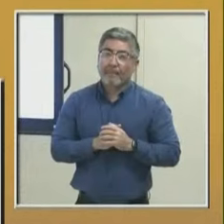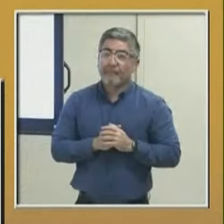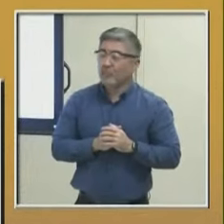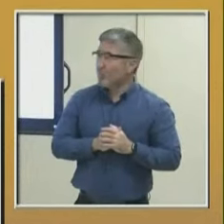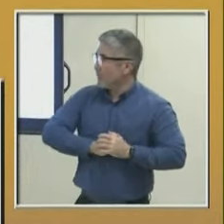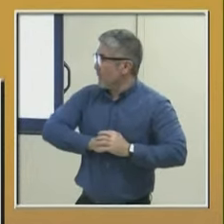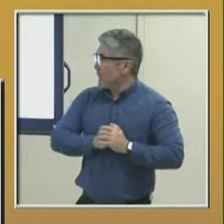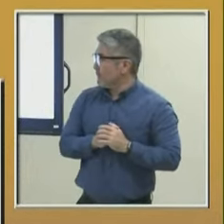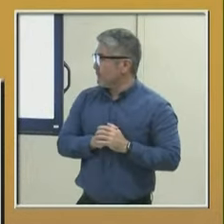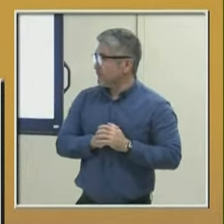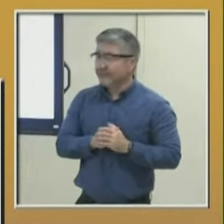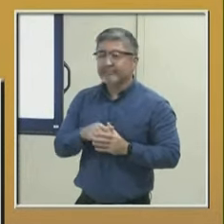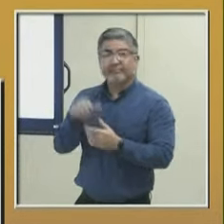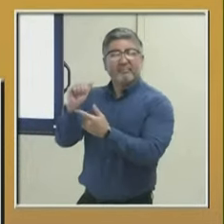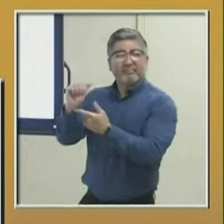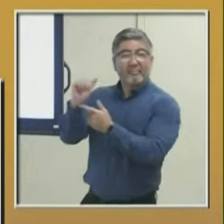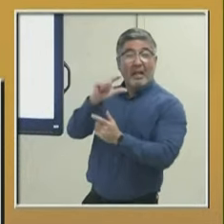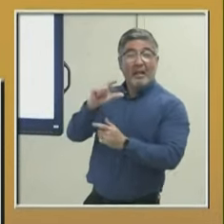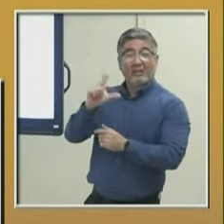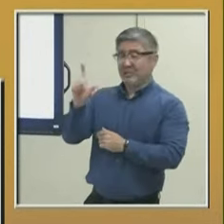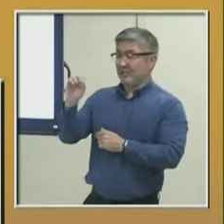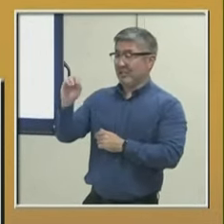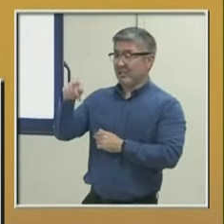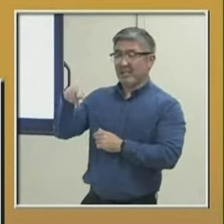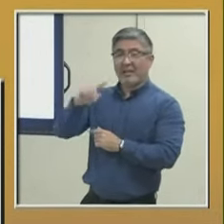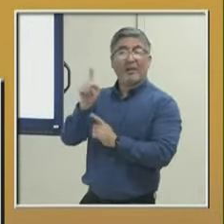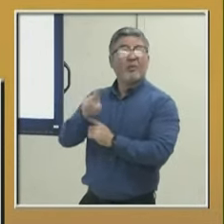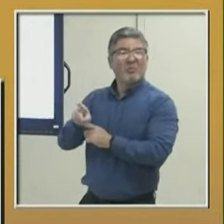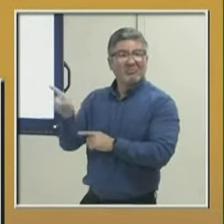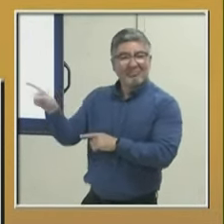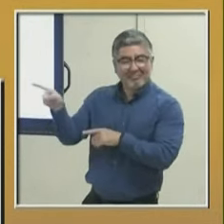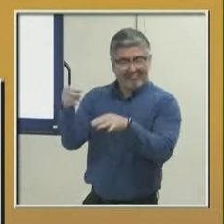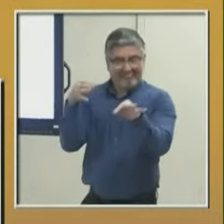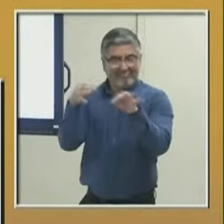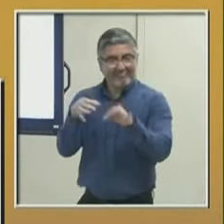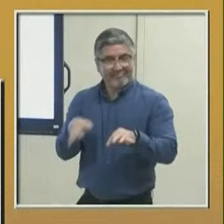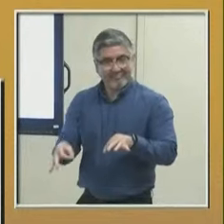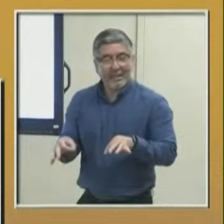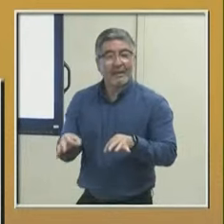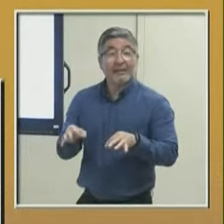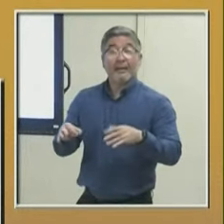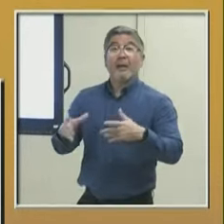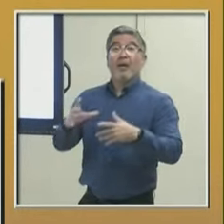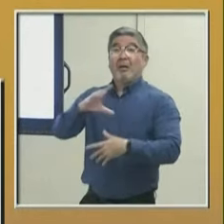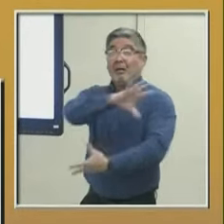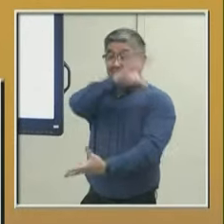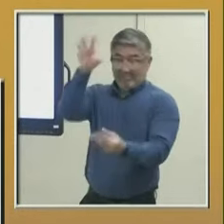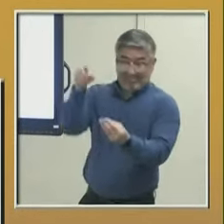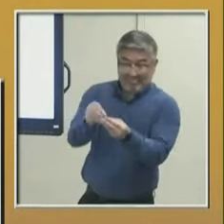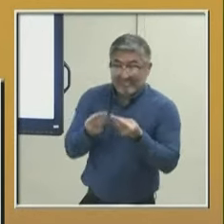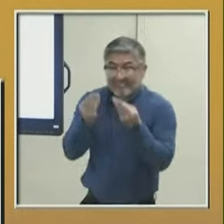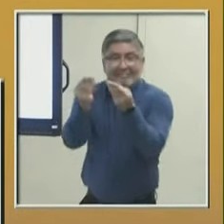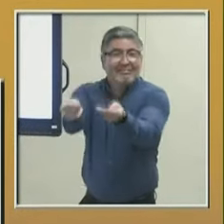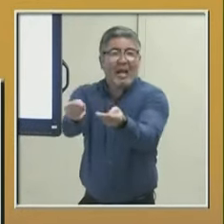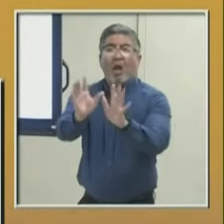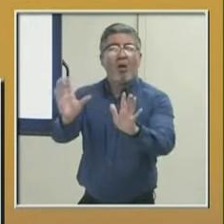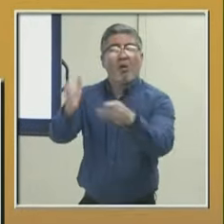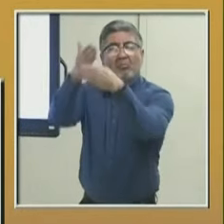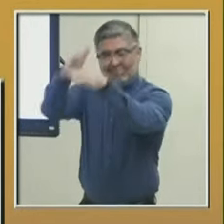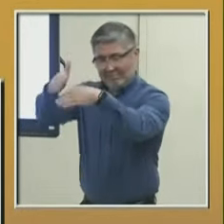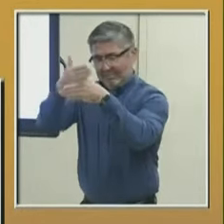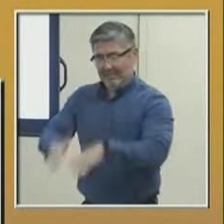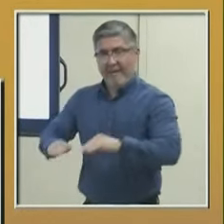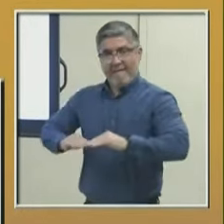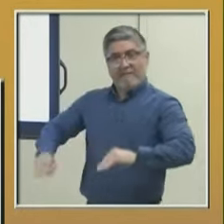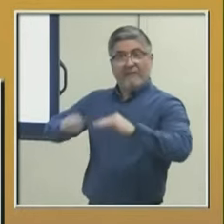As Attorney General Lopez stated, this is broken up into several phases. And really, the